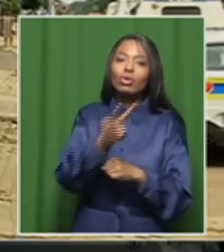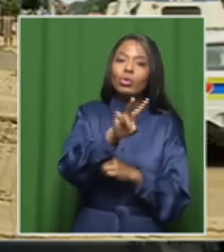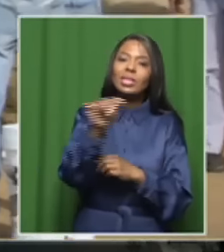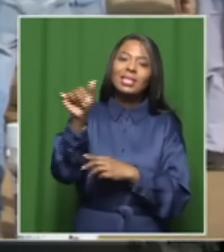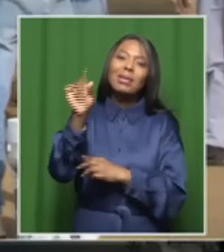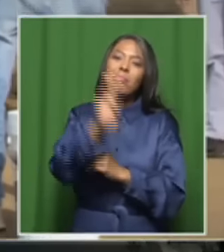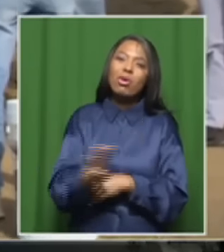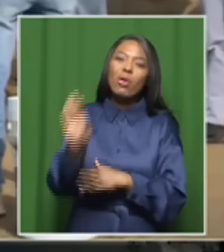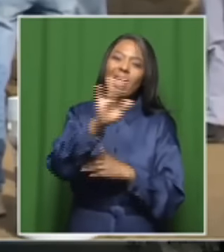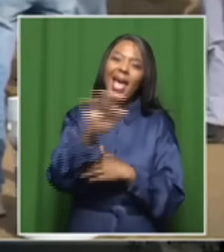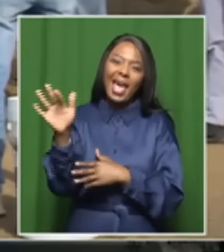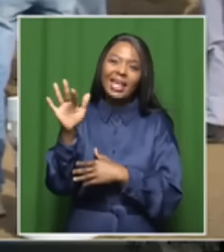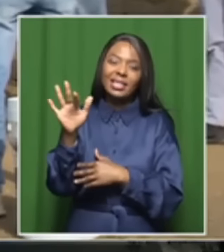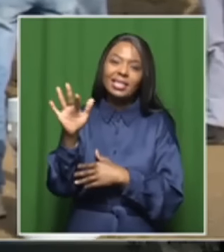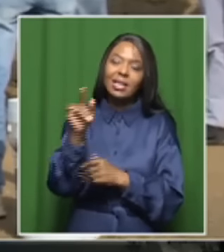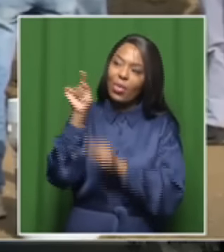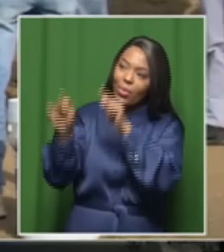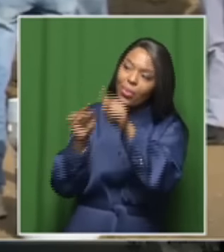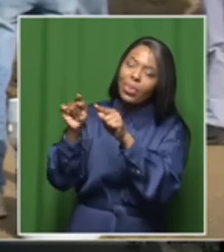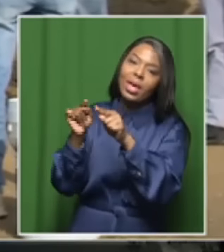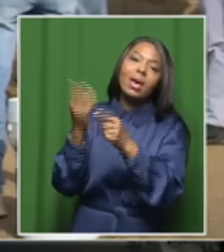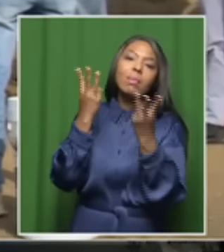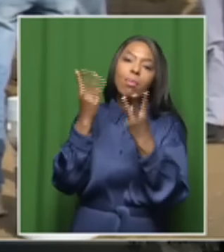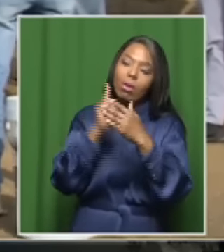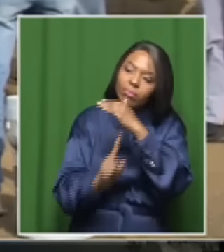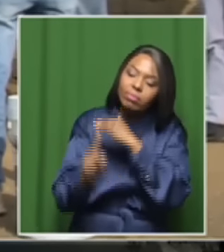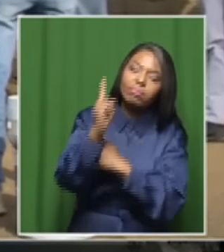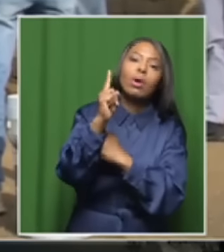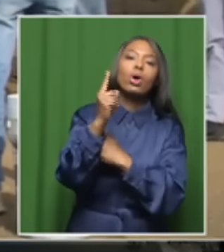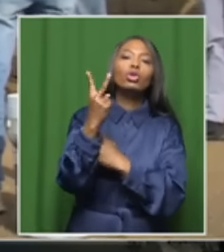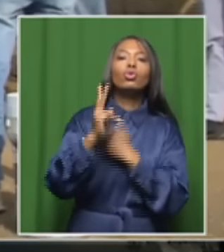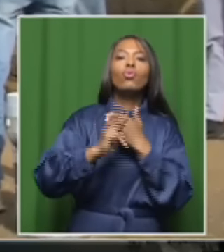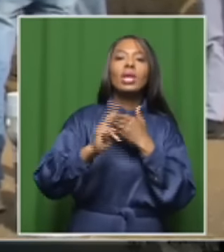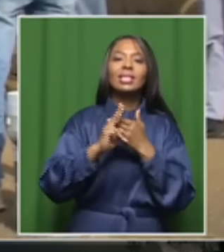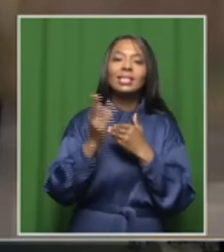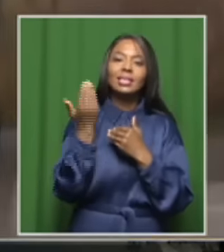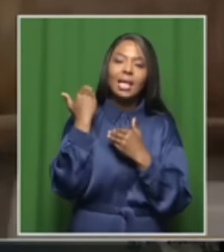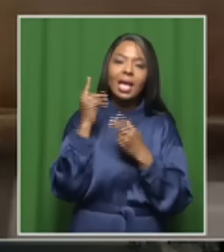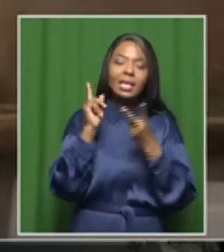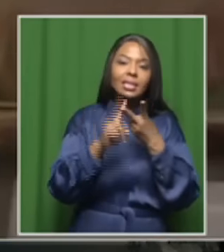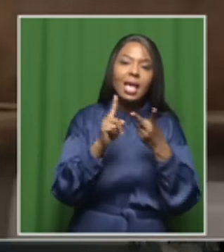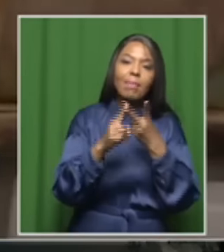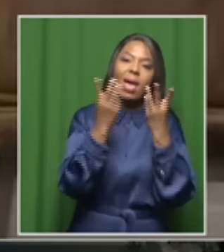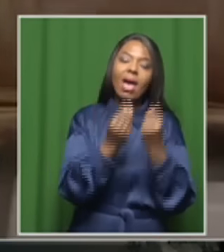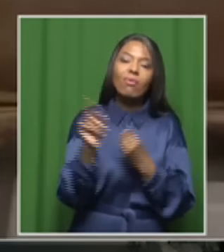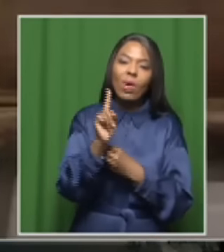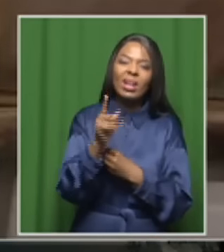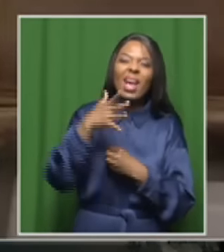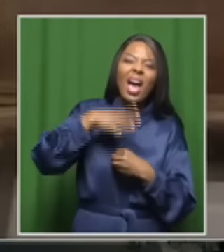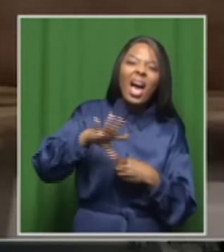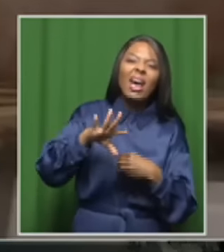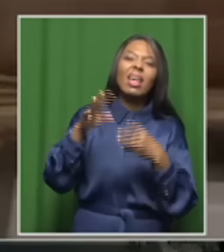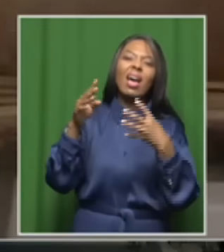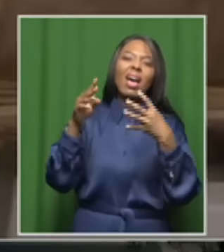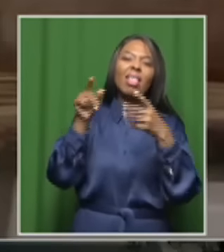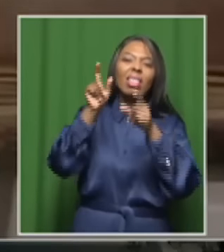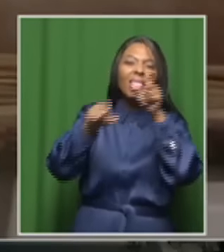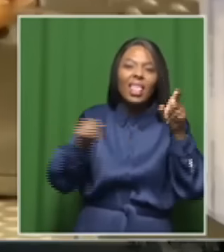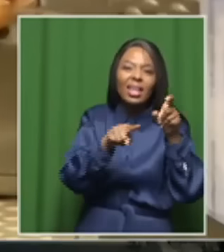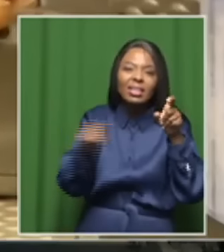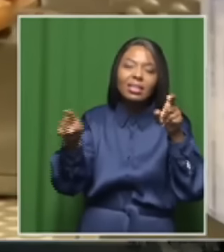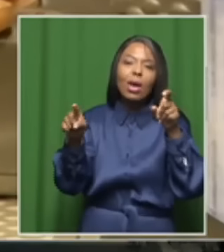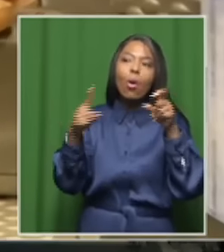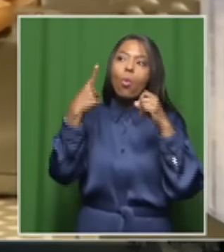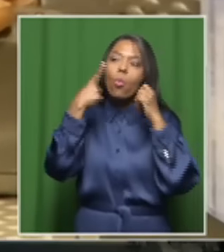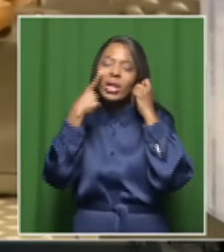It's current. These people appeared 2 weeks ago. Then you have, a few others,